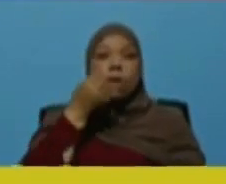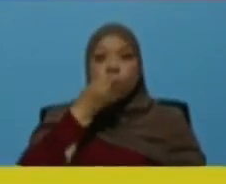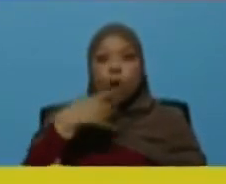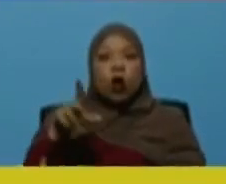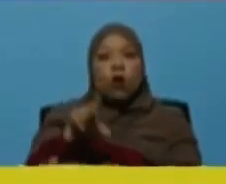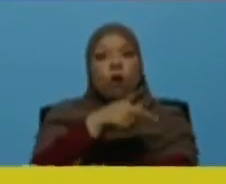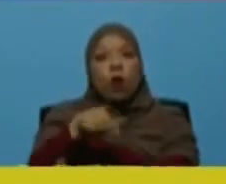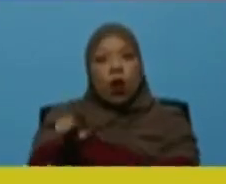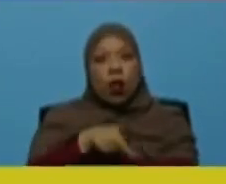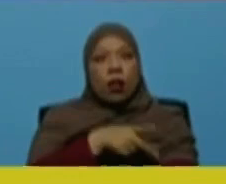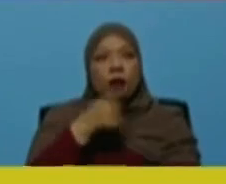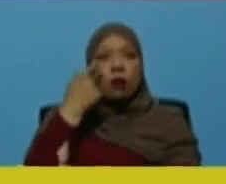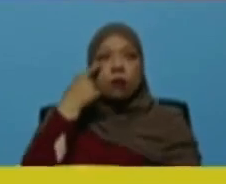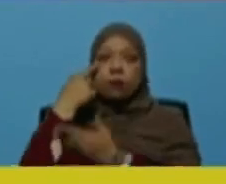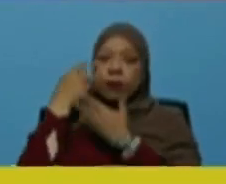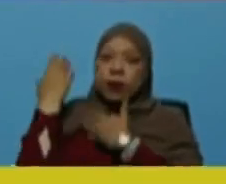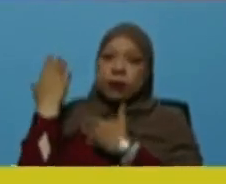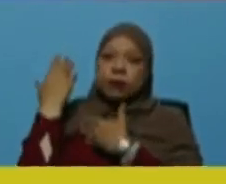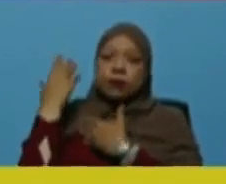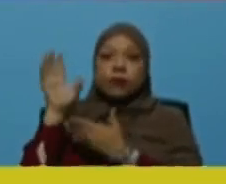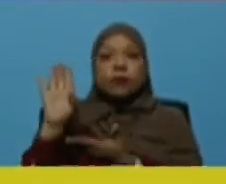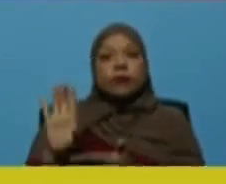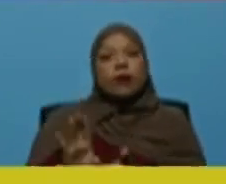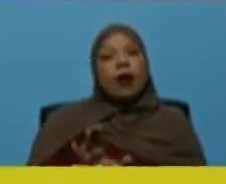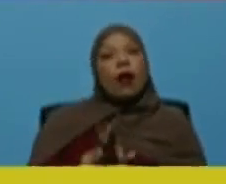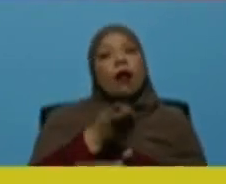We were standing here singing,